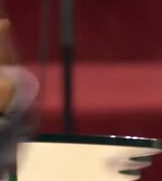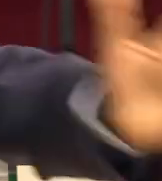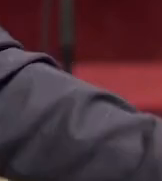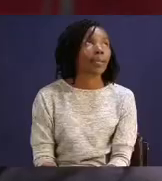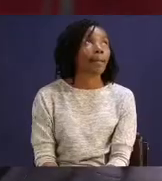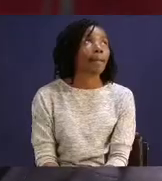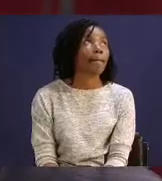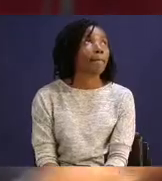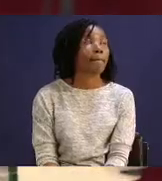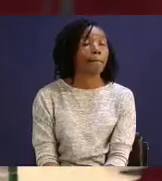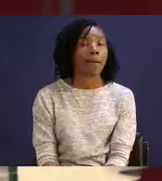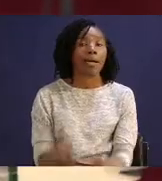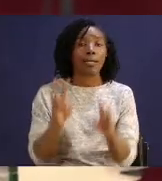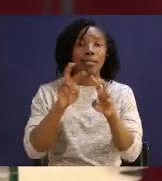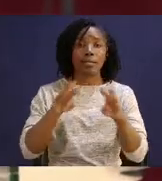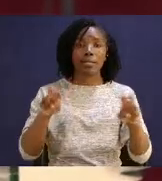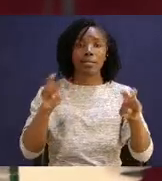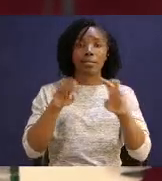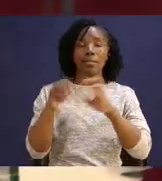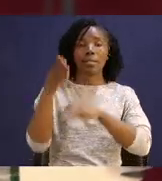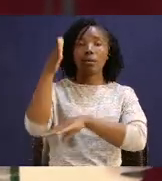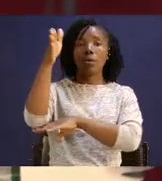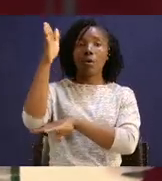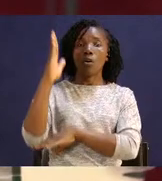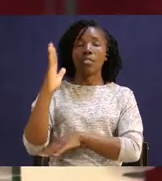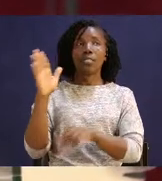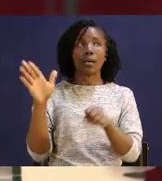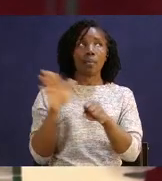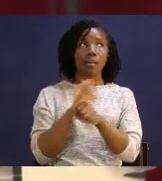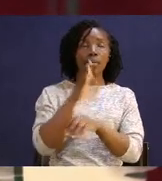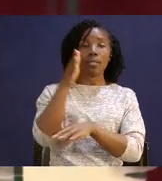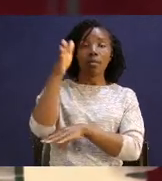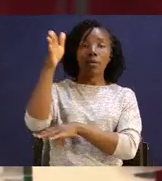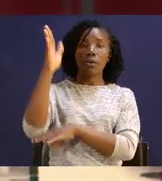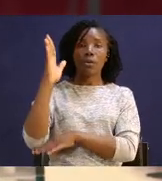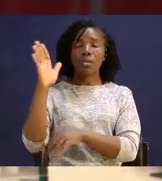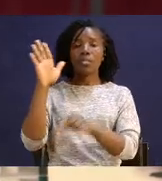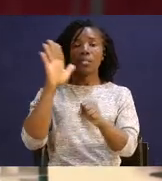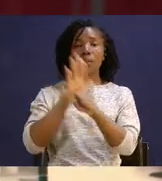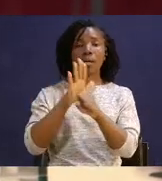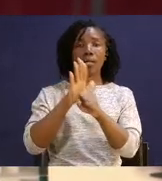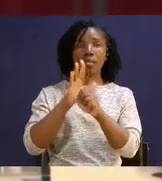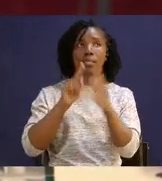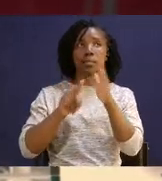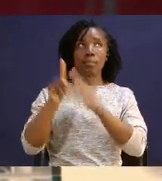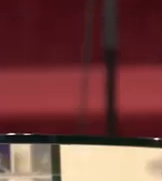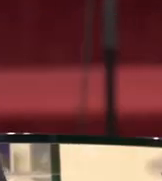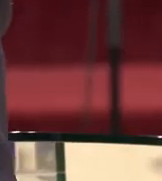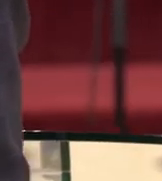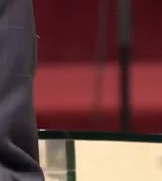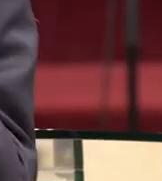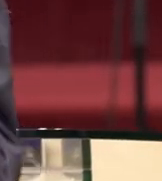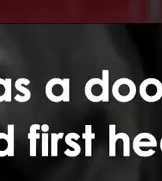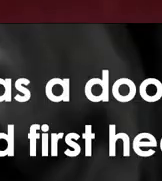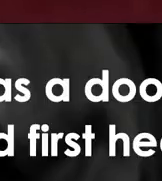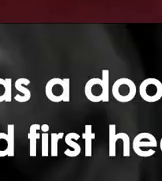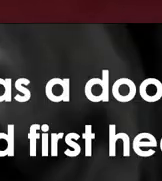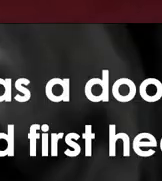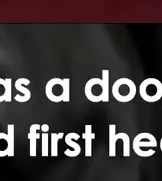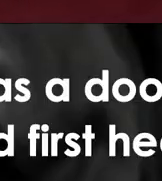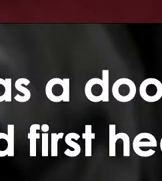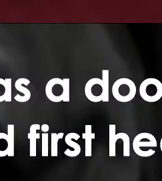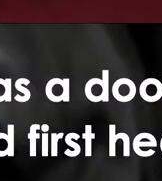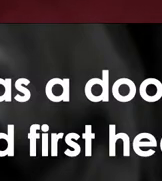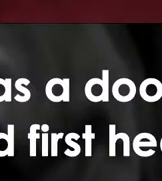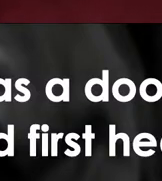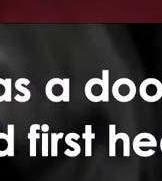this, see God's abundance. This is what I want you to see, that God is abundance himself. He says, after this, I looked, and